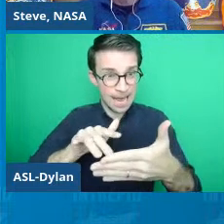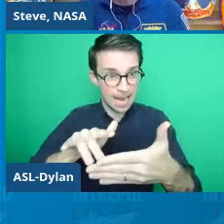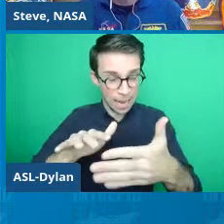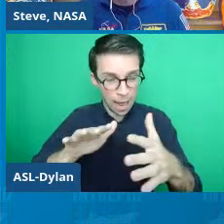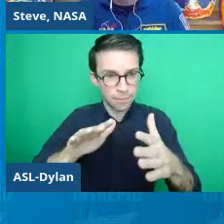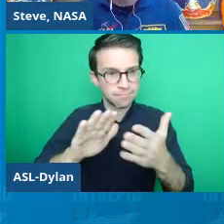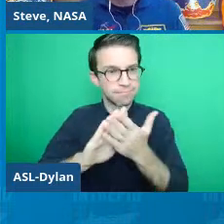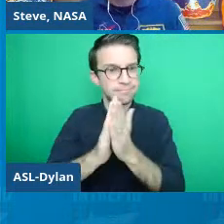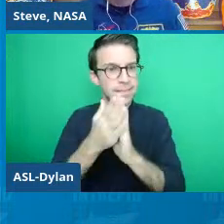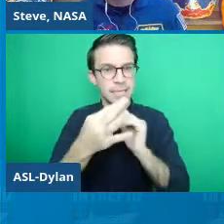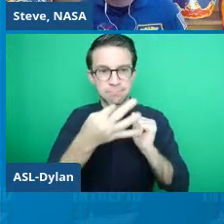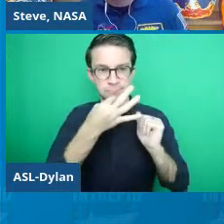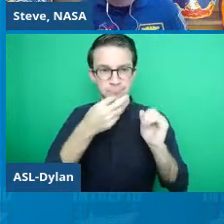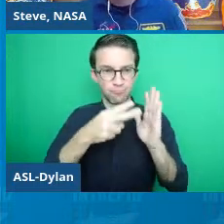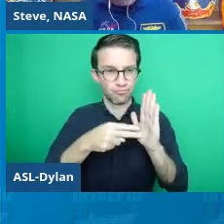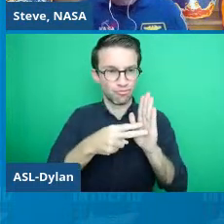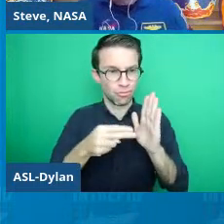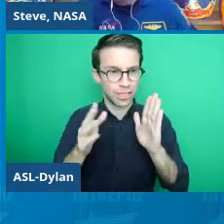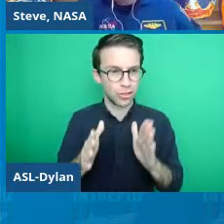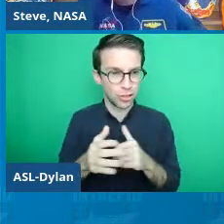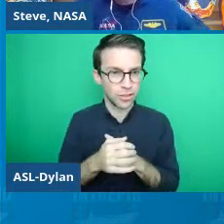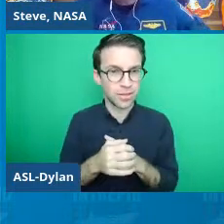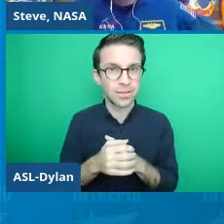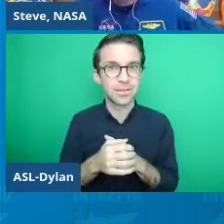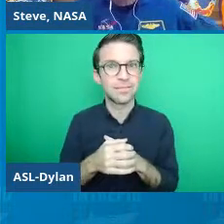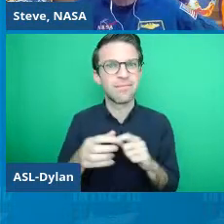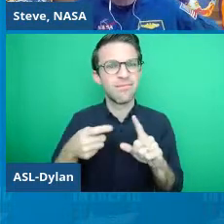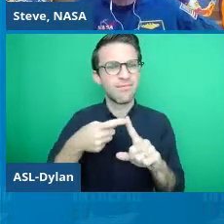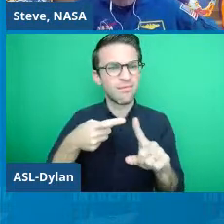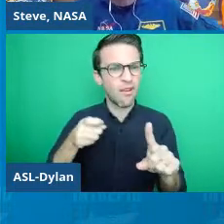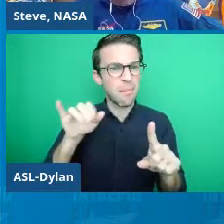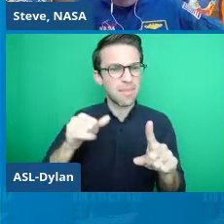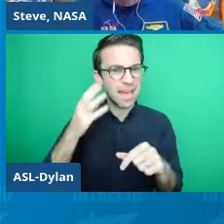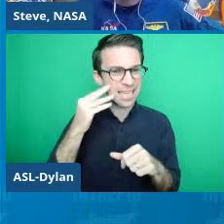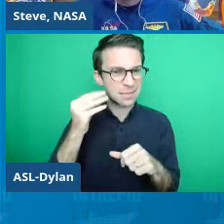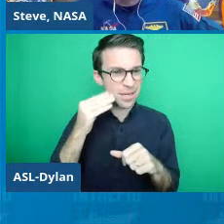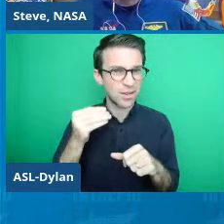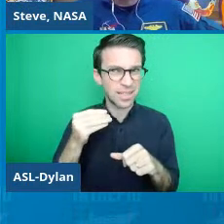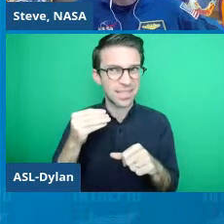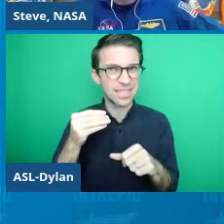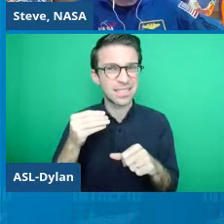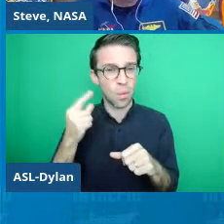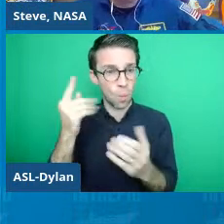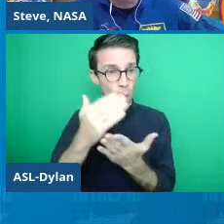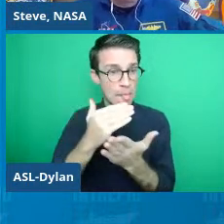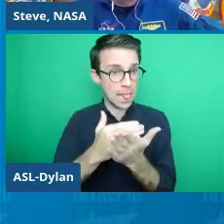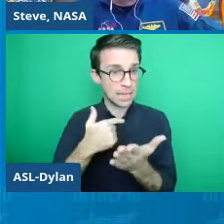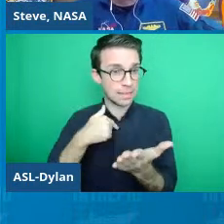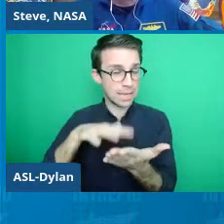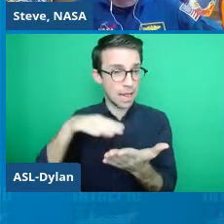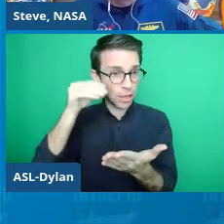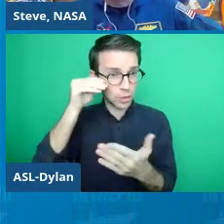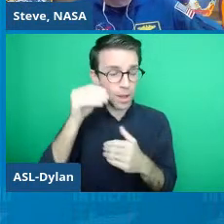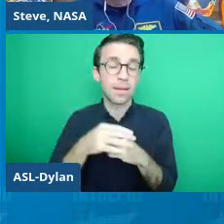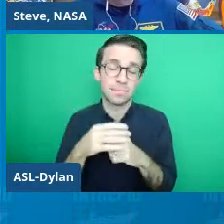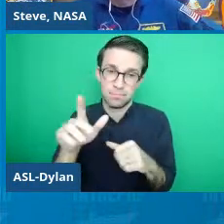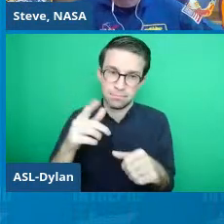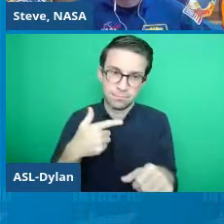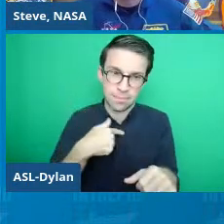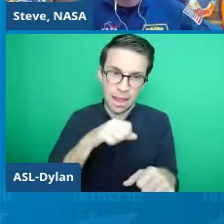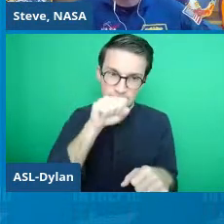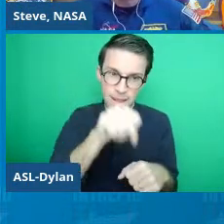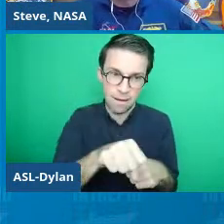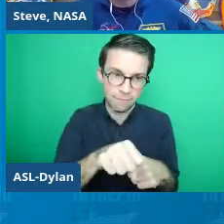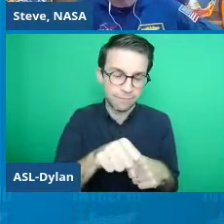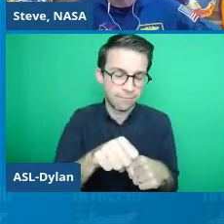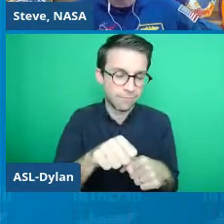so one of the things I learned from that experience that I try and pass on is, well, first of all, I really love to read. So I still